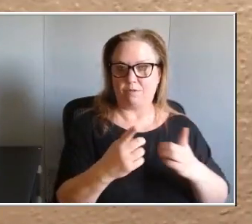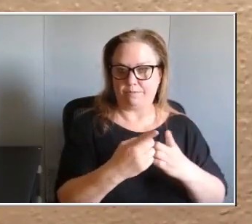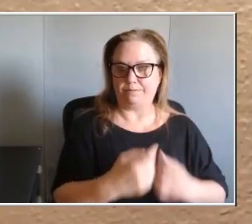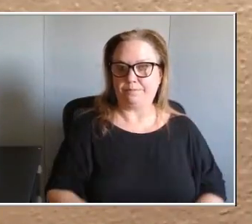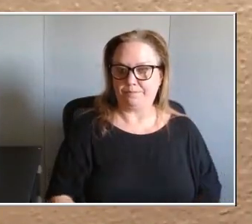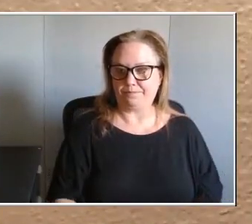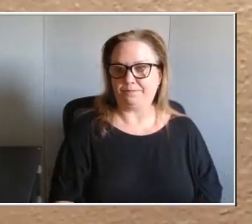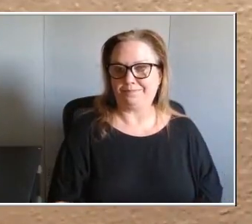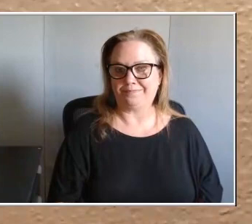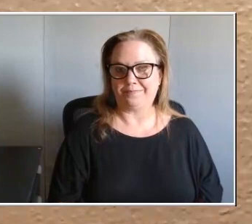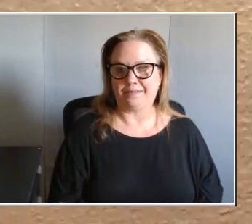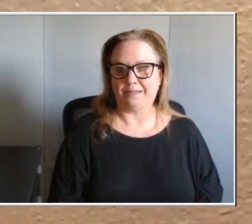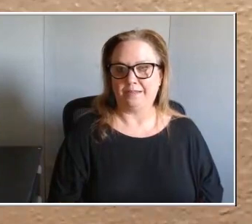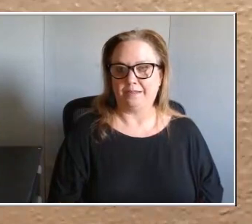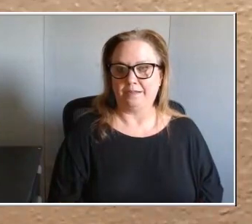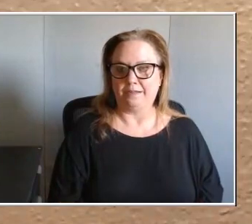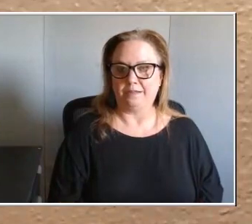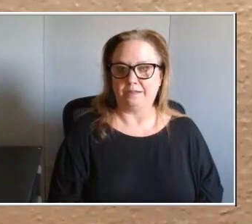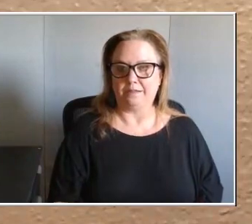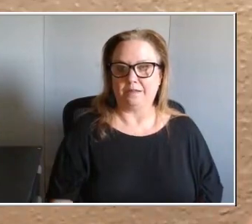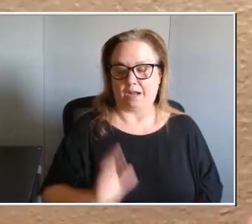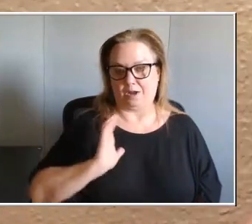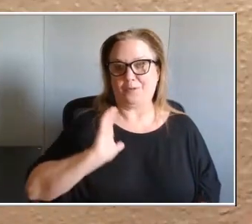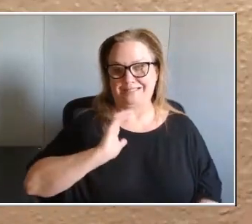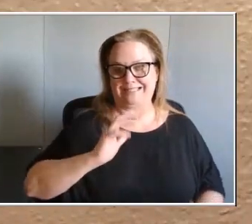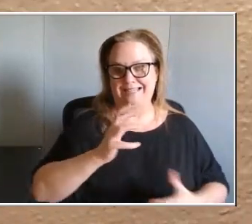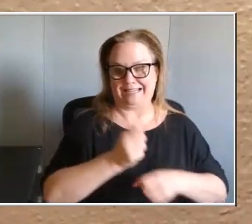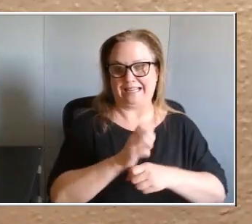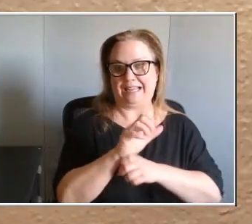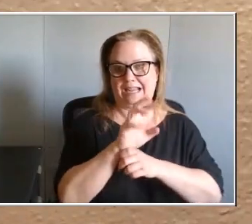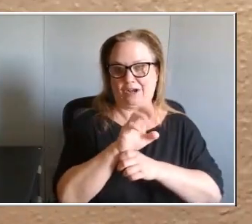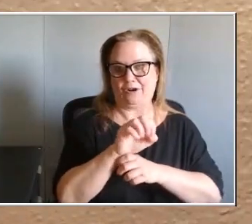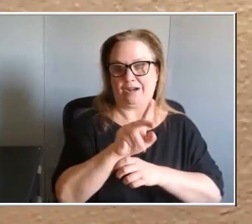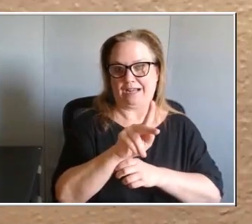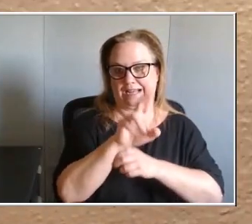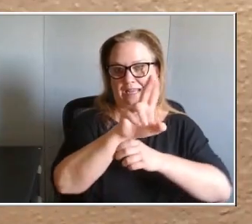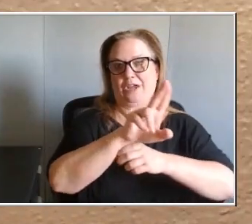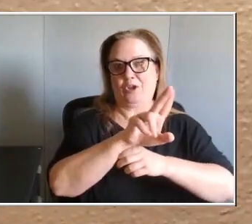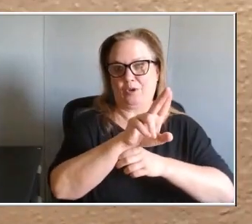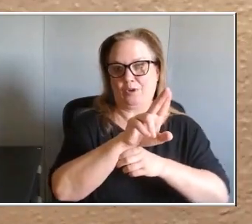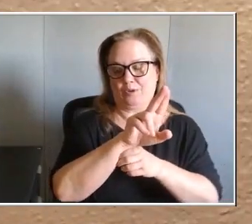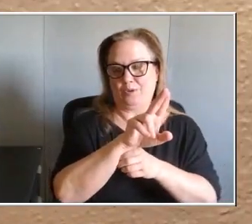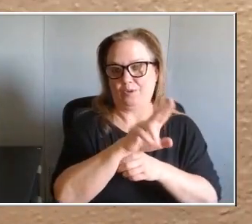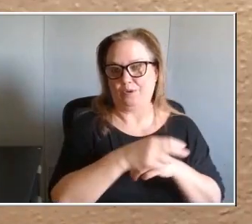yeah, I'm pretty much getting, or I was getting care at KU.